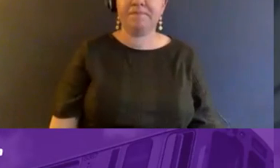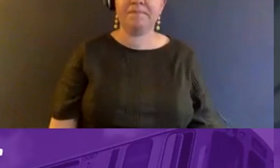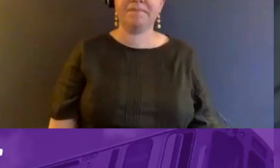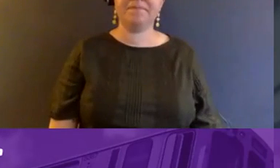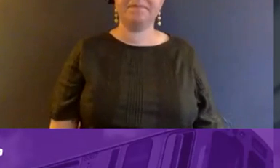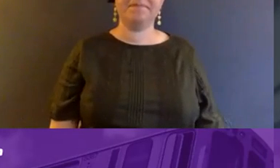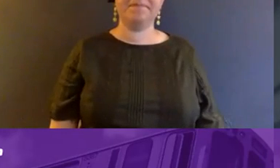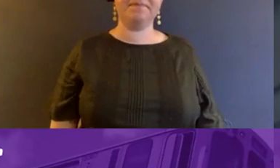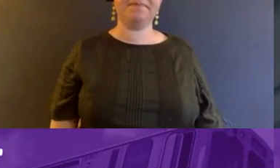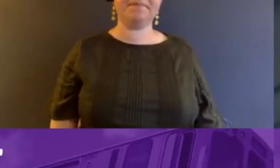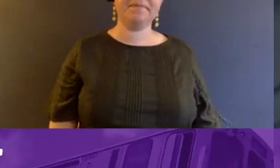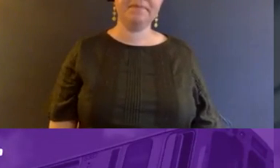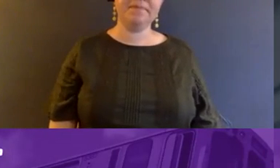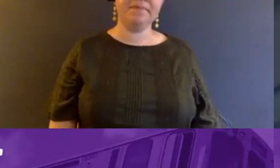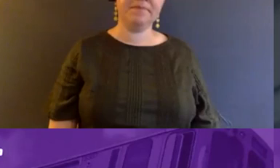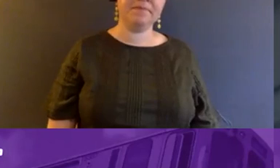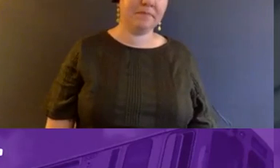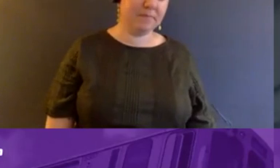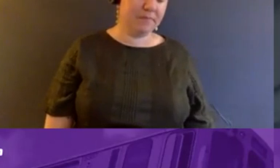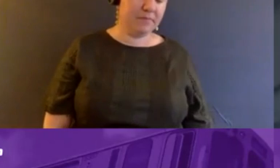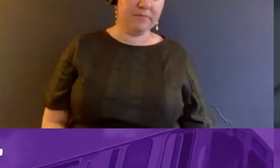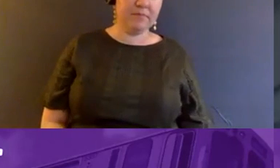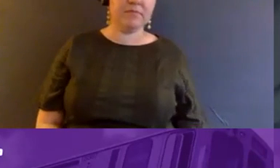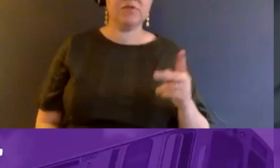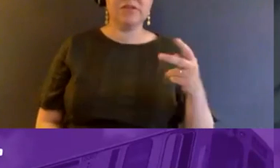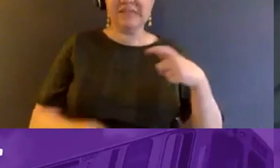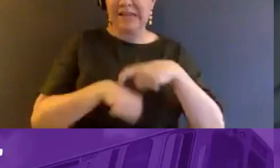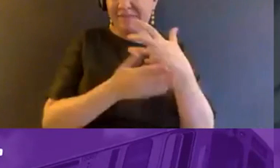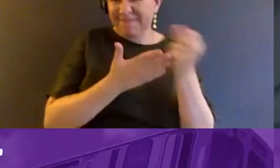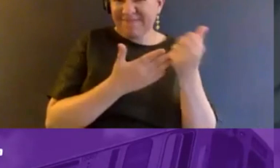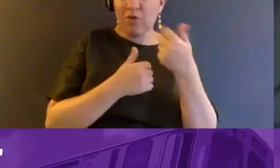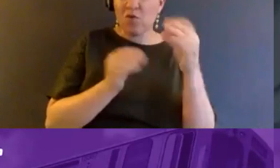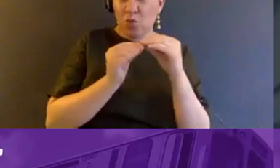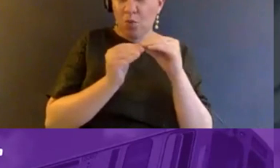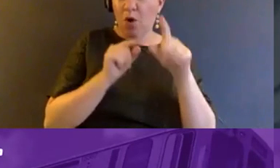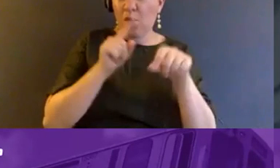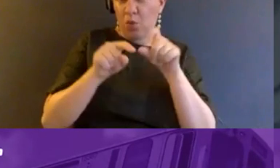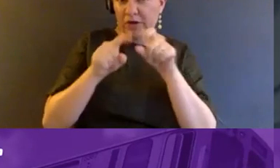Okay, thanks, Chris. We're getting short on time. We'll do a couple more questions.